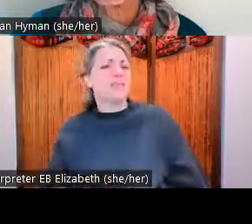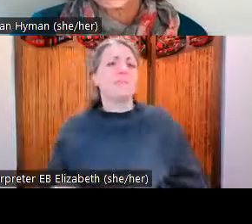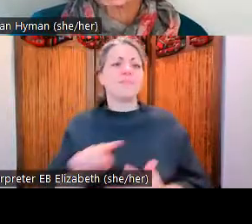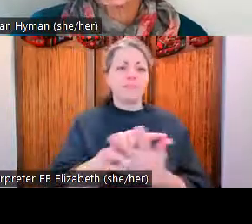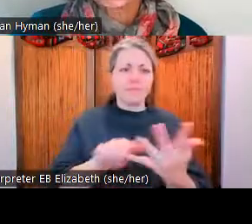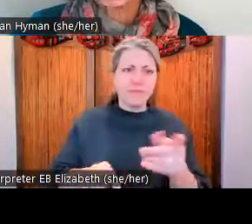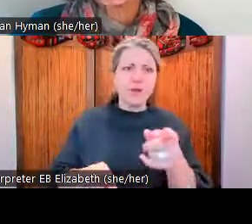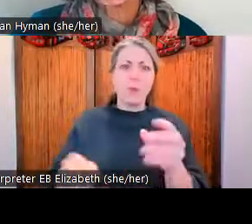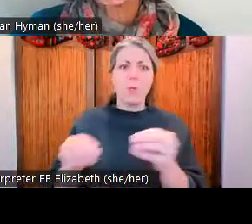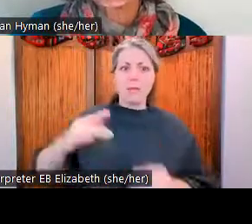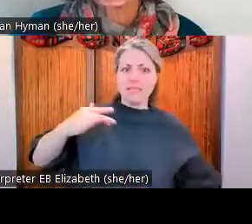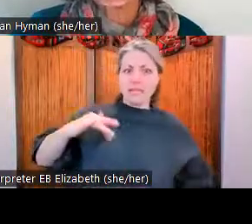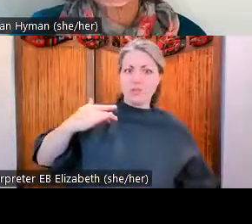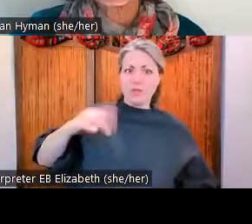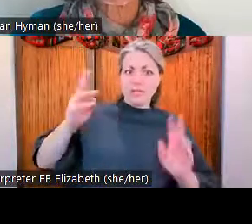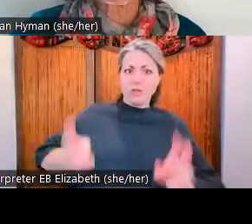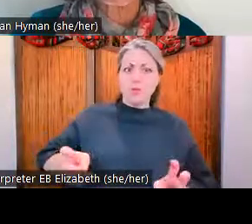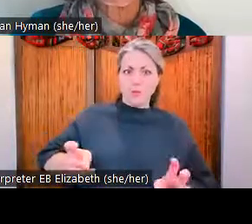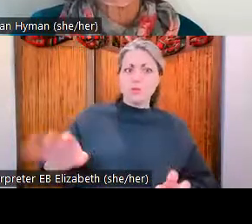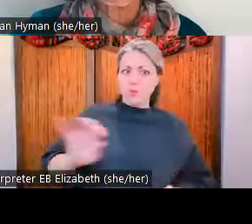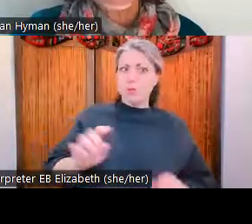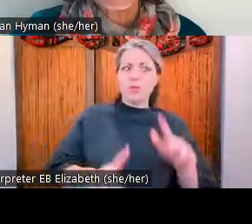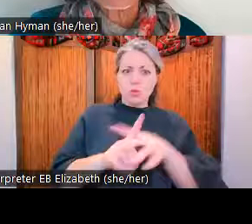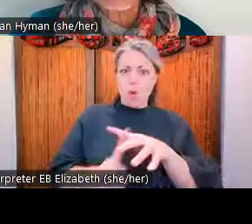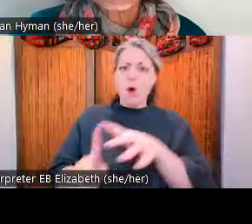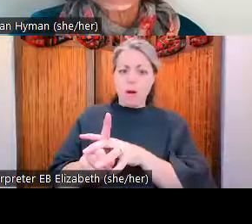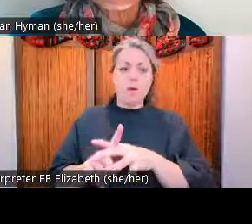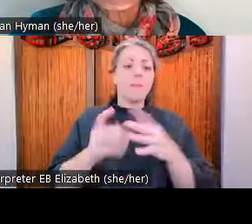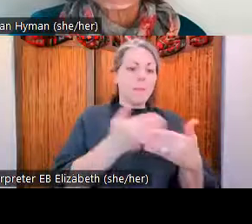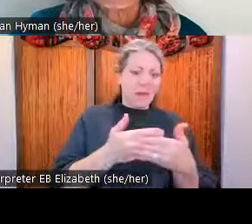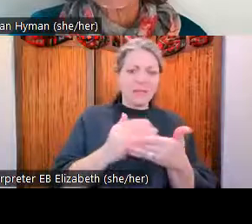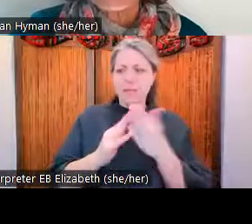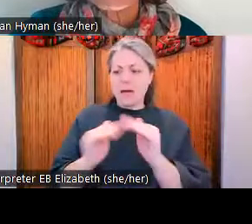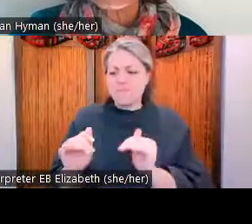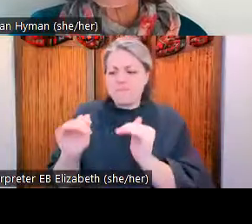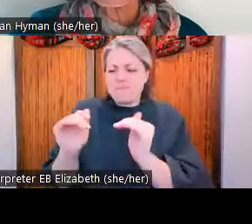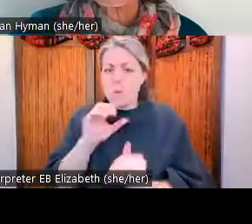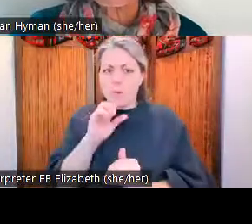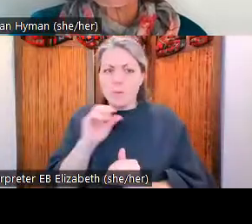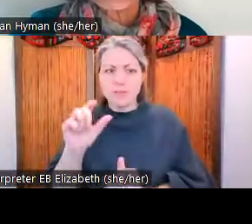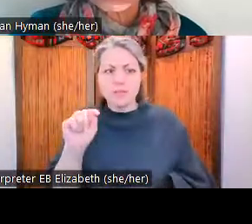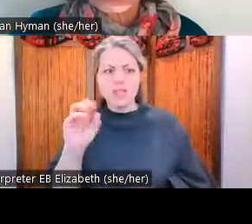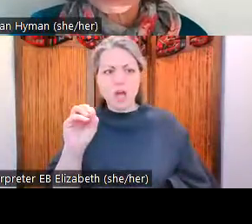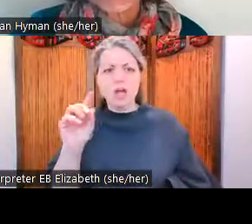as babies become toddlers. So how do we screen? Well,